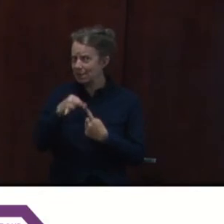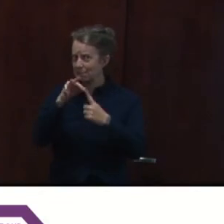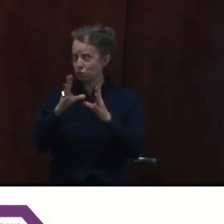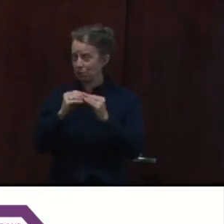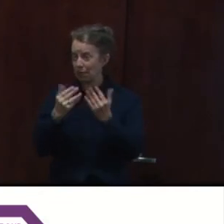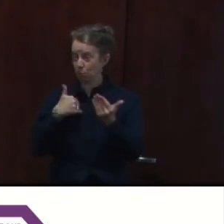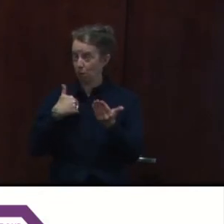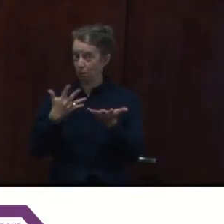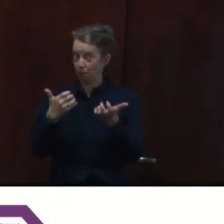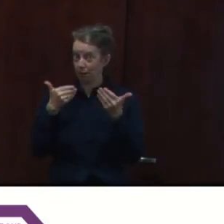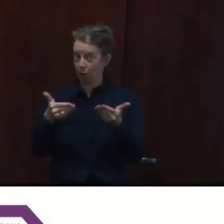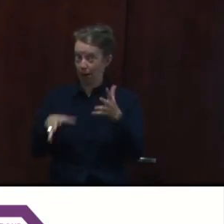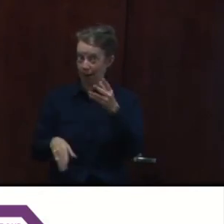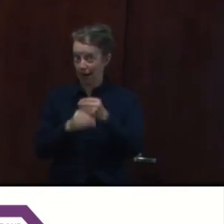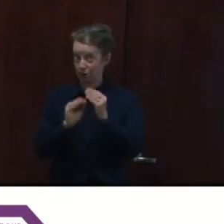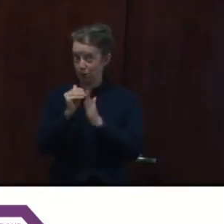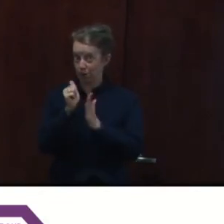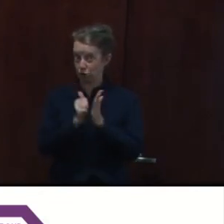agenda.